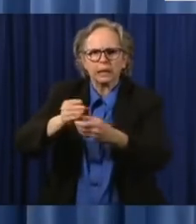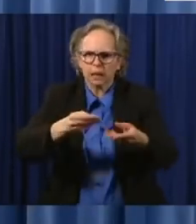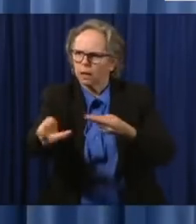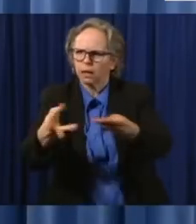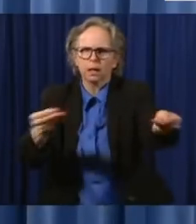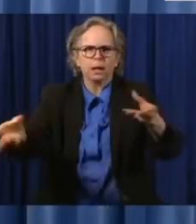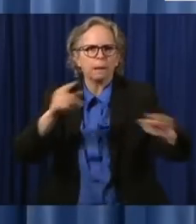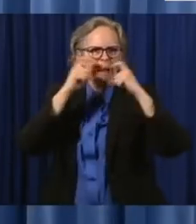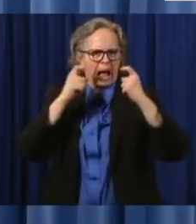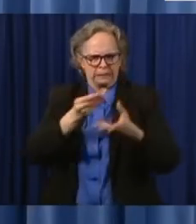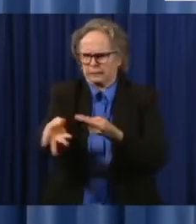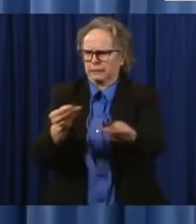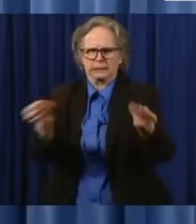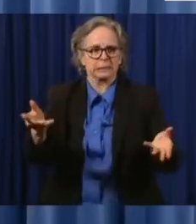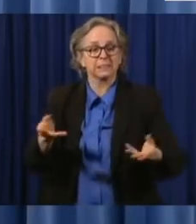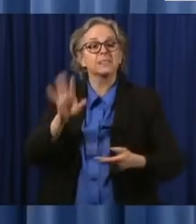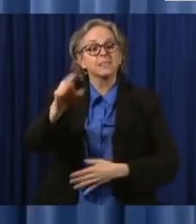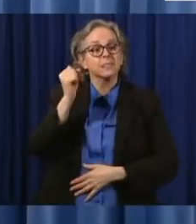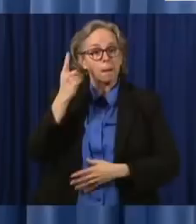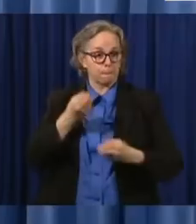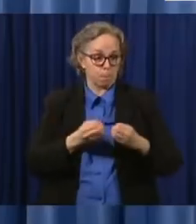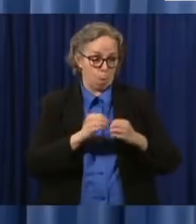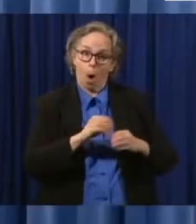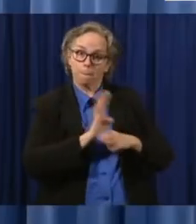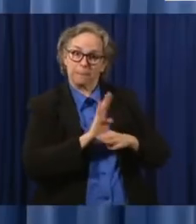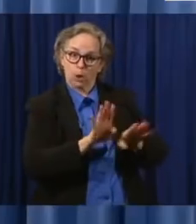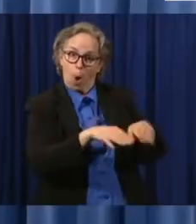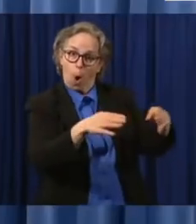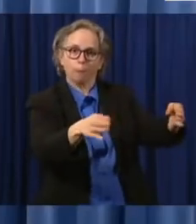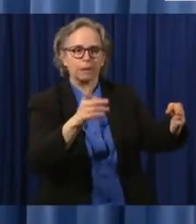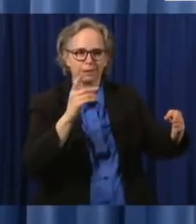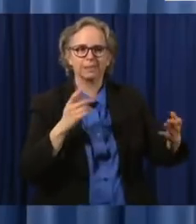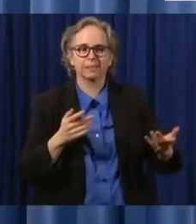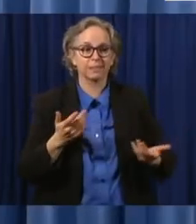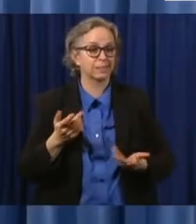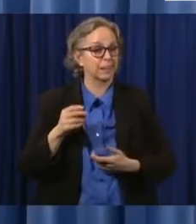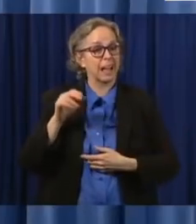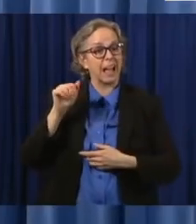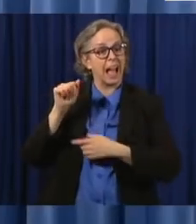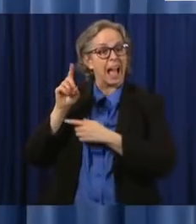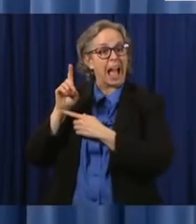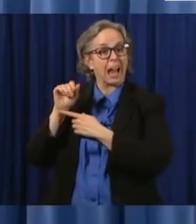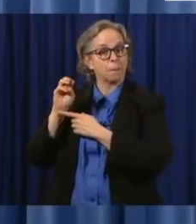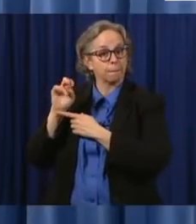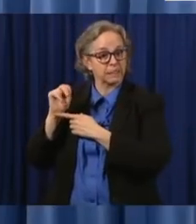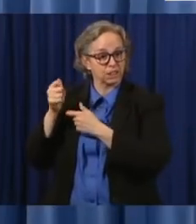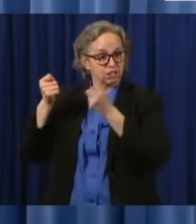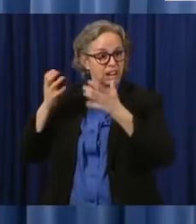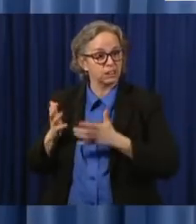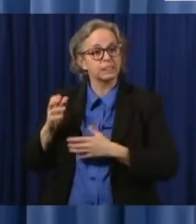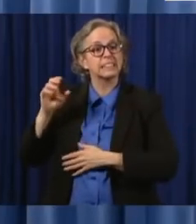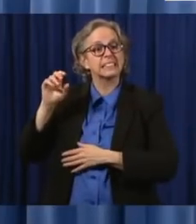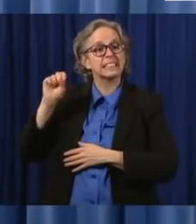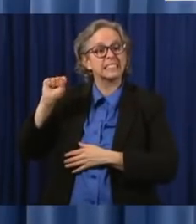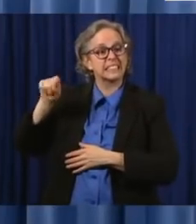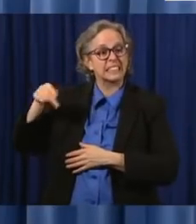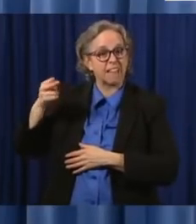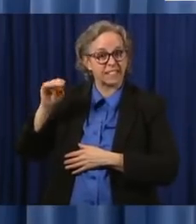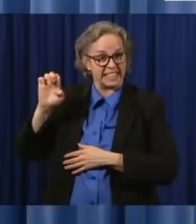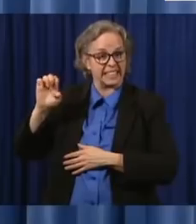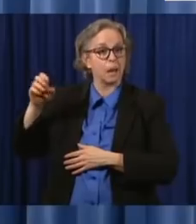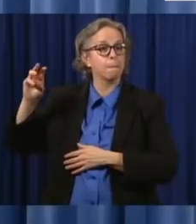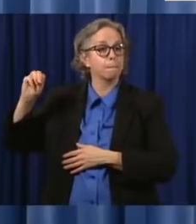reopen, Administrator Stephanie McLeod and I will continue to monitor and identify possible ways to continue providing assistance to